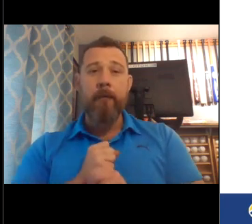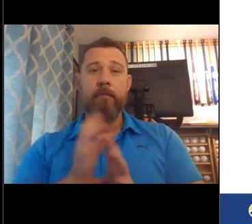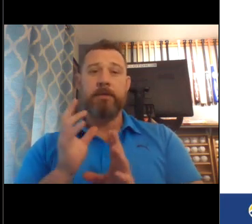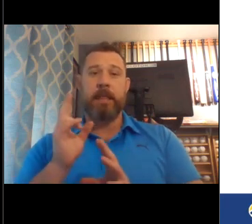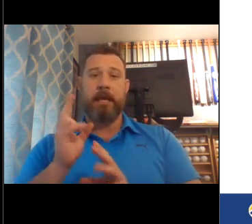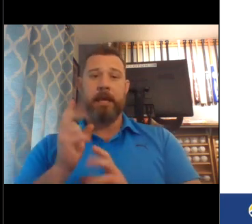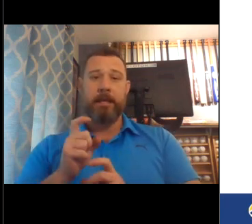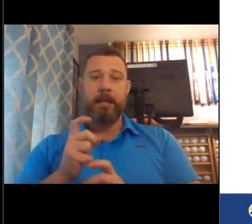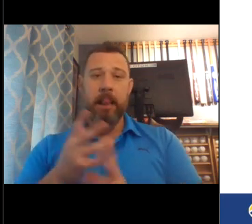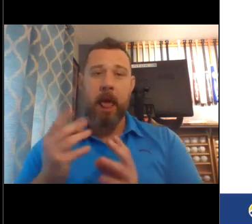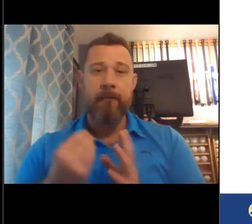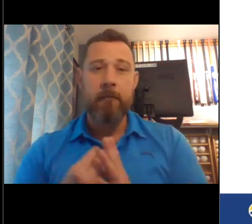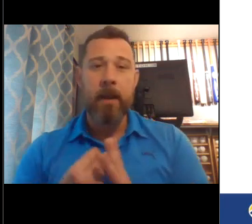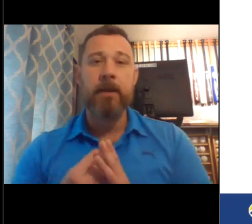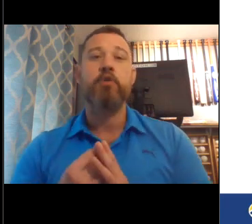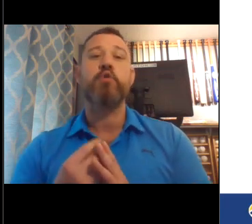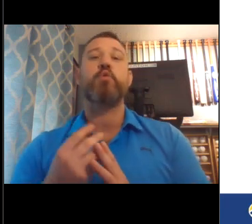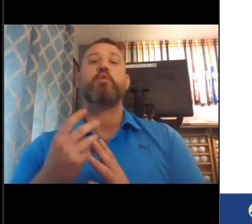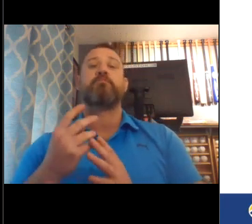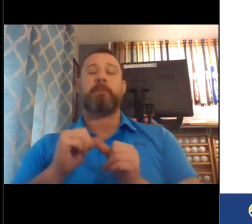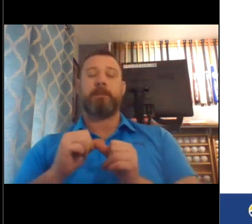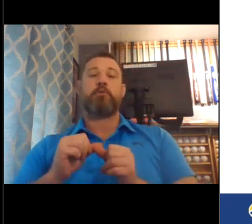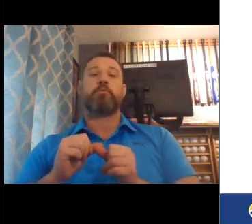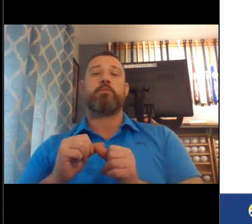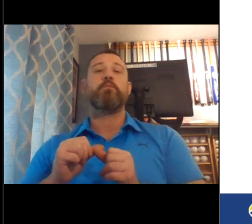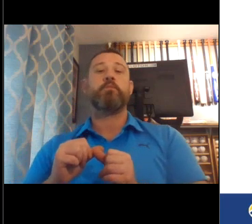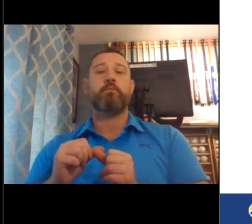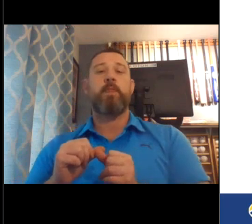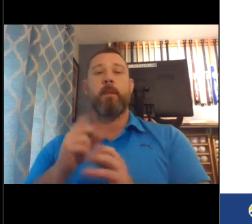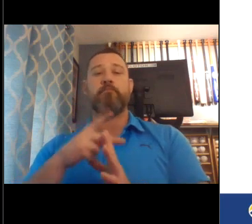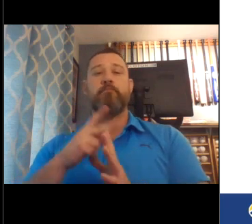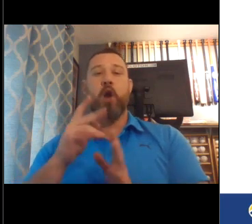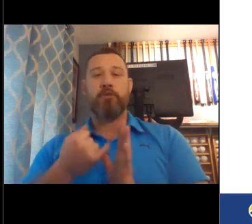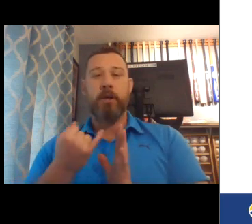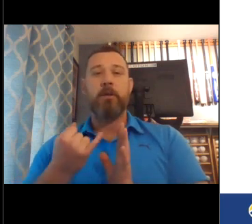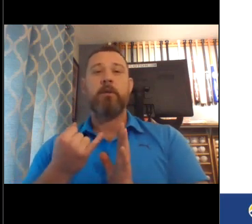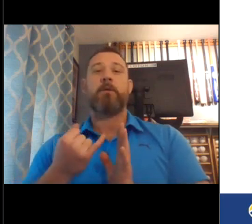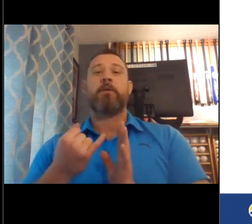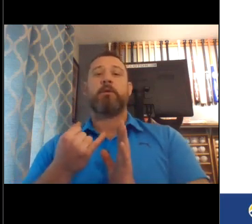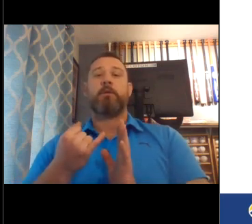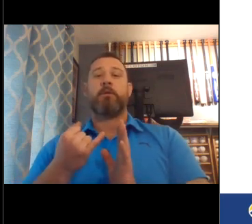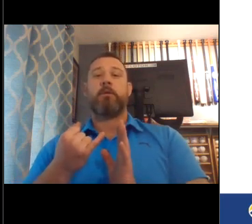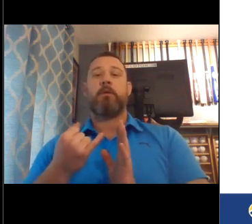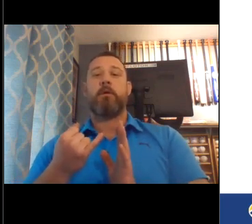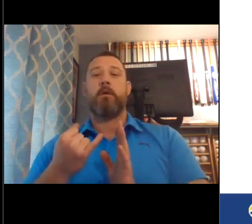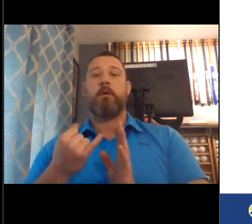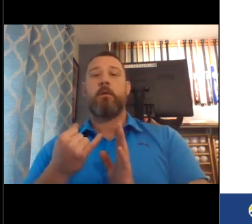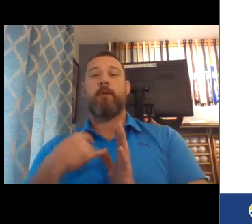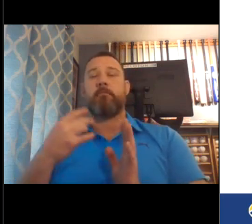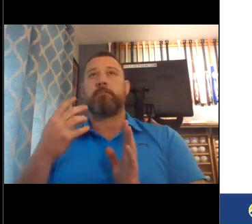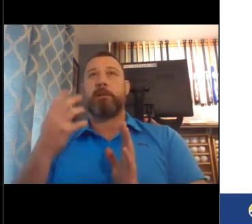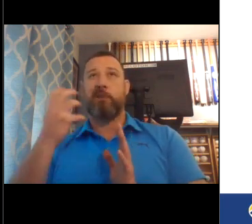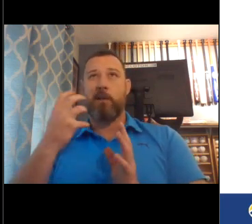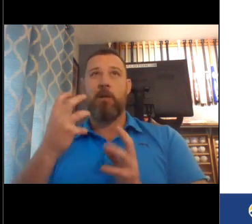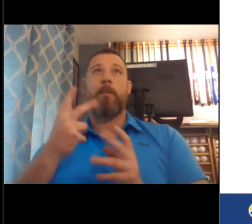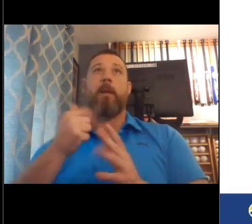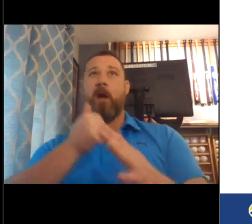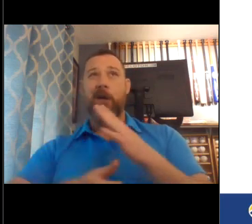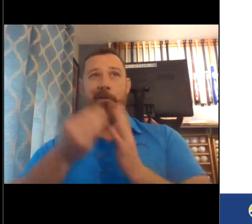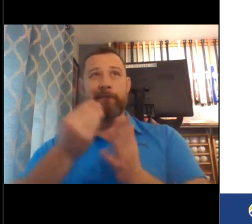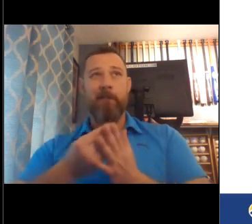Yeah. And we need a lot of money because we have an incredible amount of underfunding for active